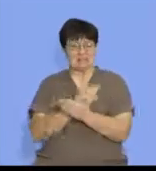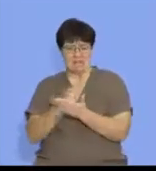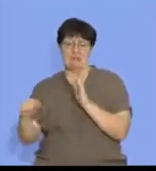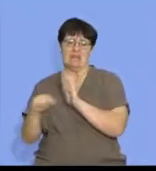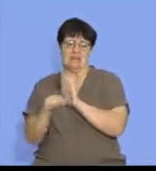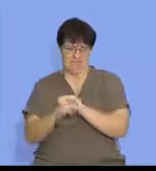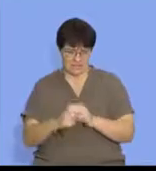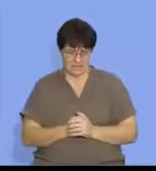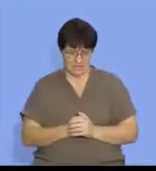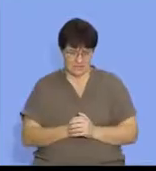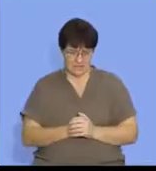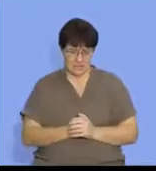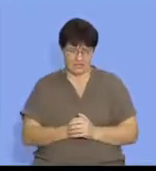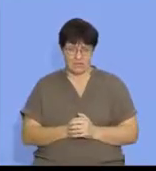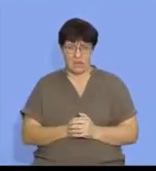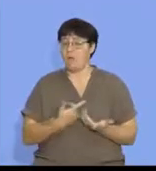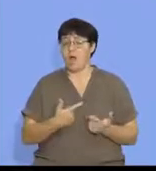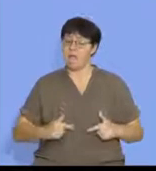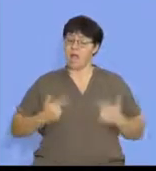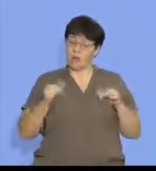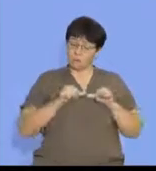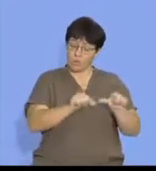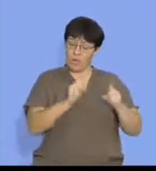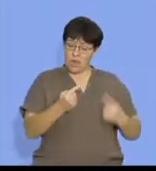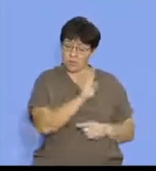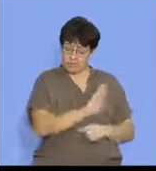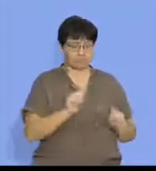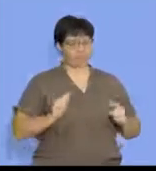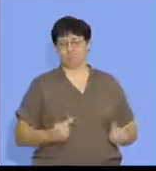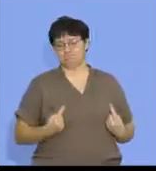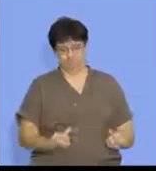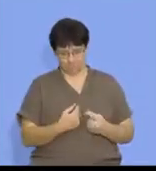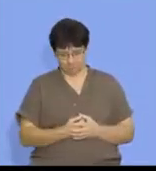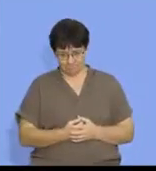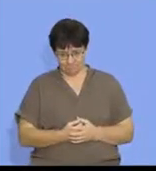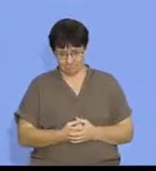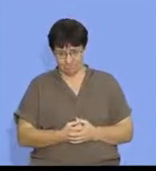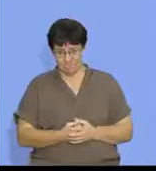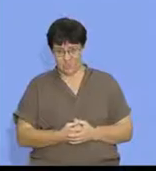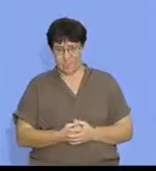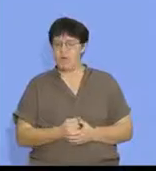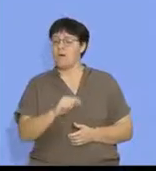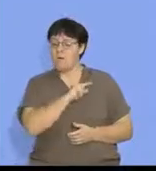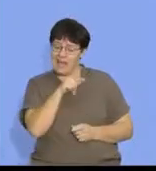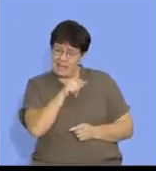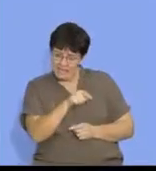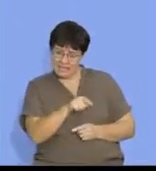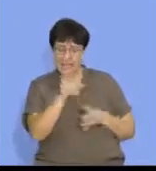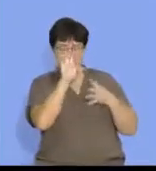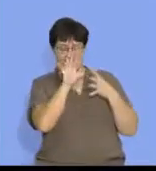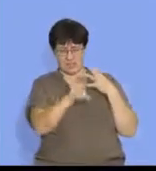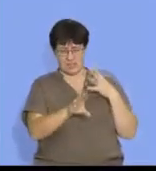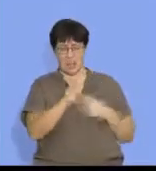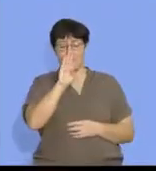some are pathogenic, some are very useful. We cannot do without it. Now this is the key. This is a characteristic,